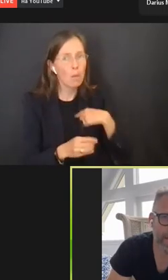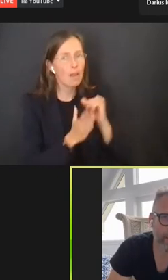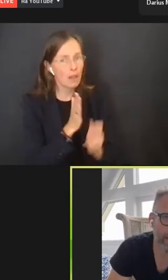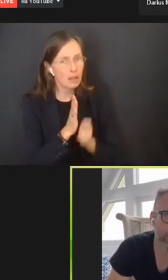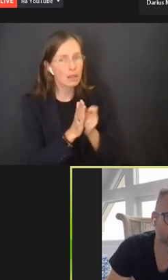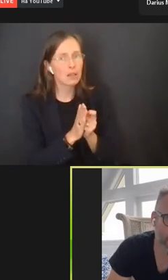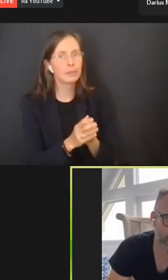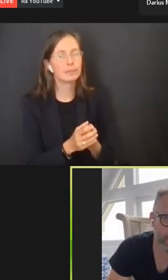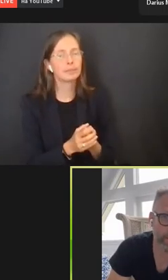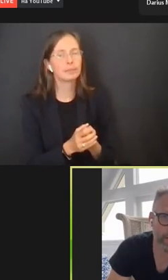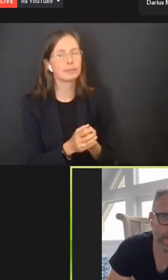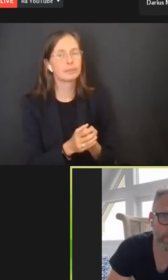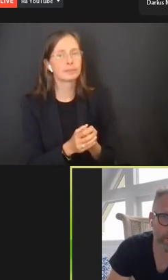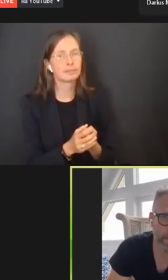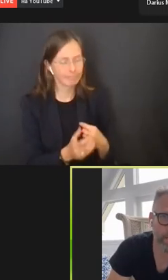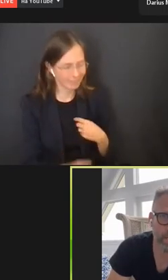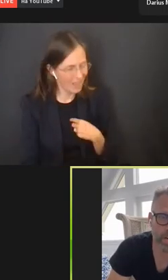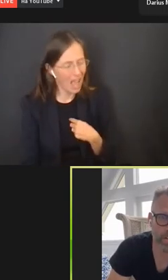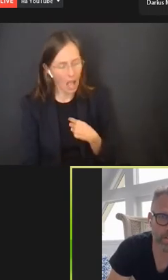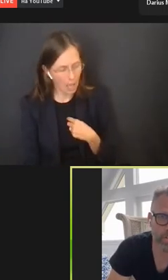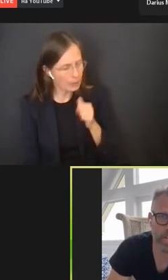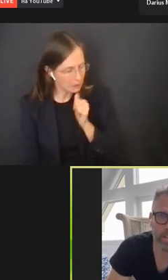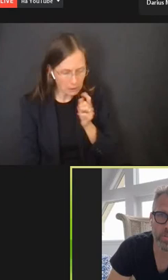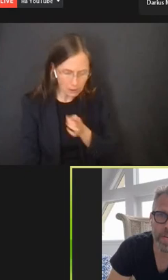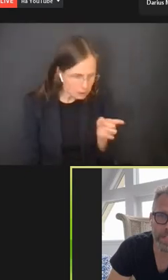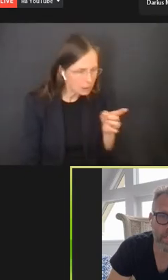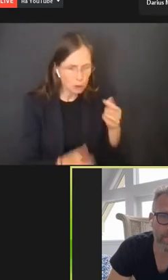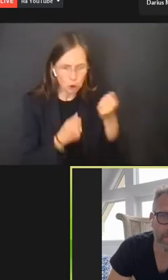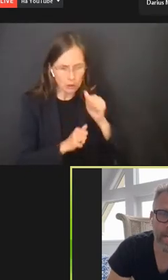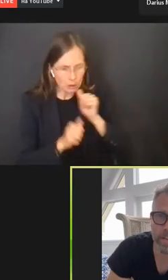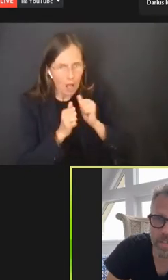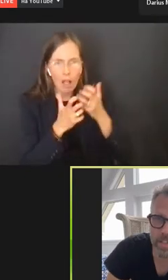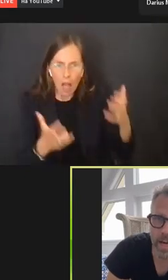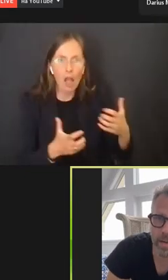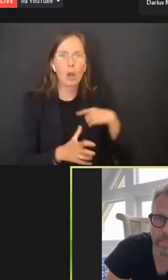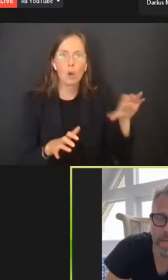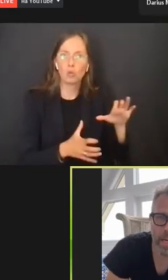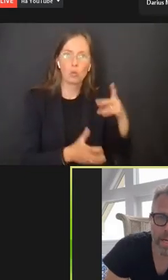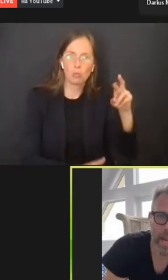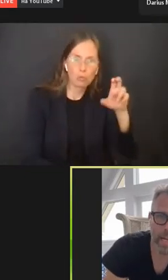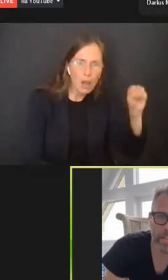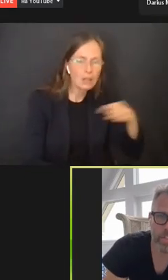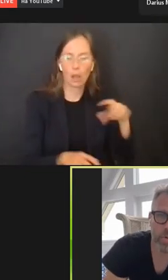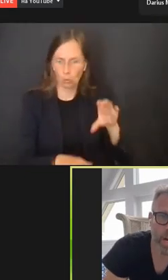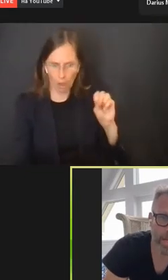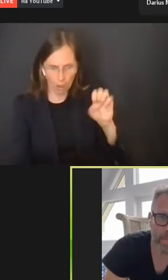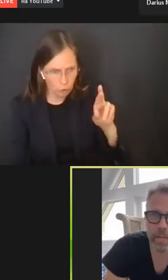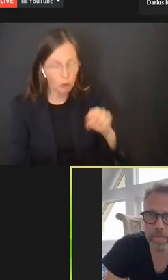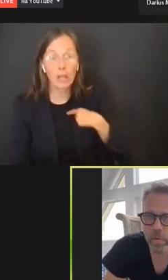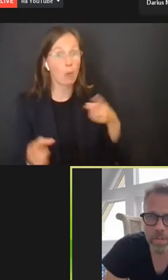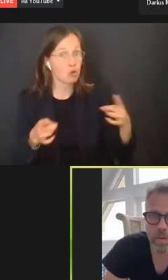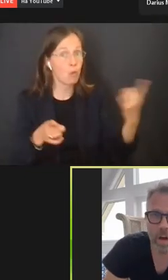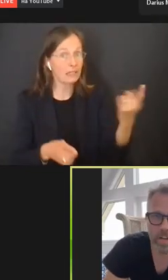I was navigating a lot. I was navigating press and the Oscars and directing something else at the time and running